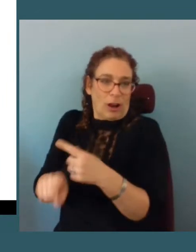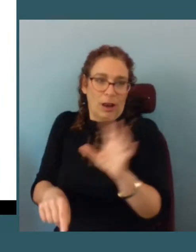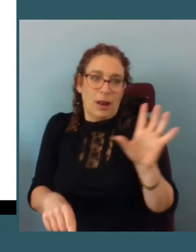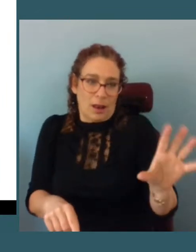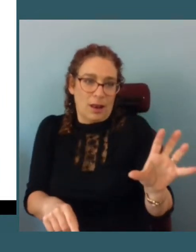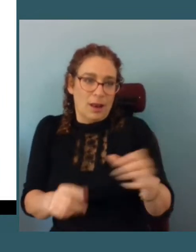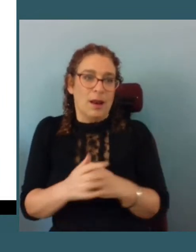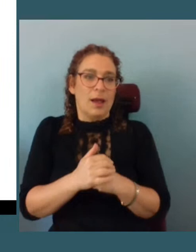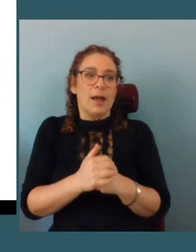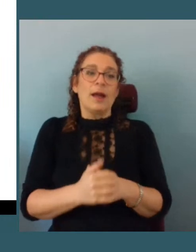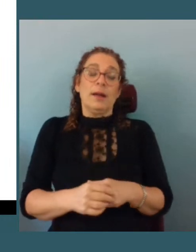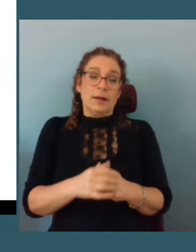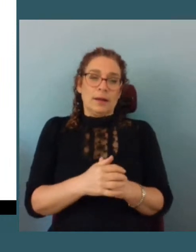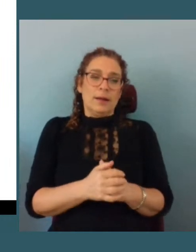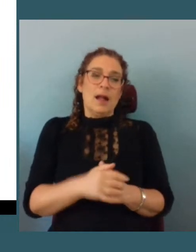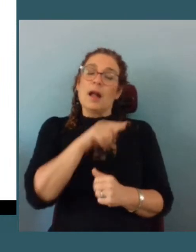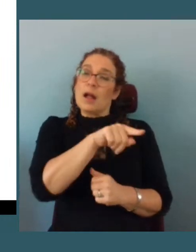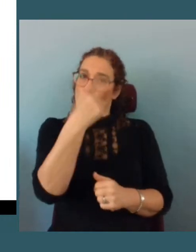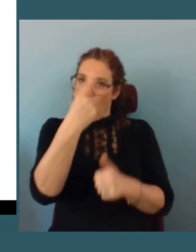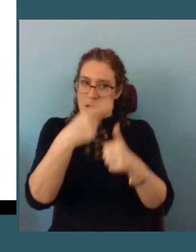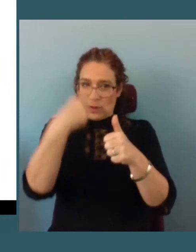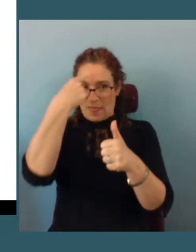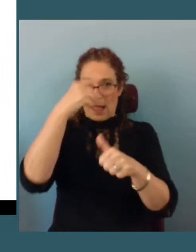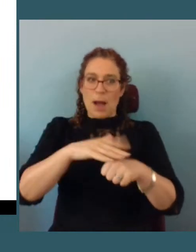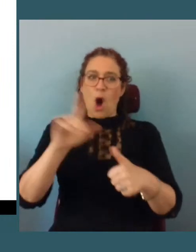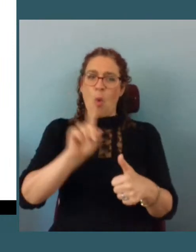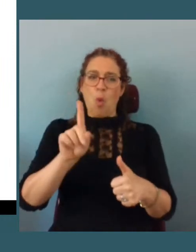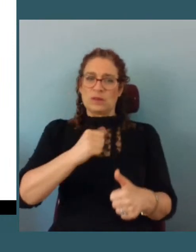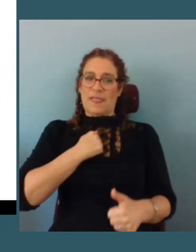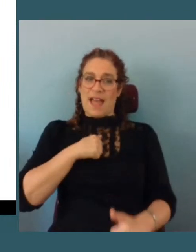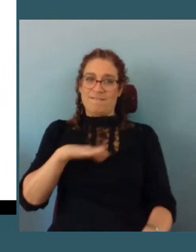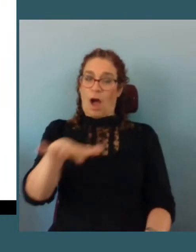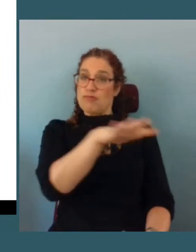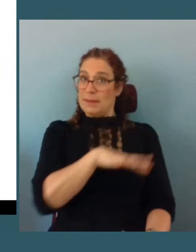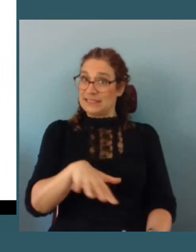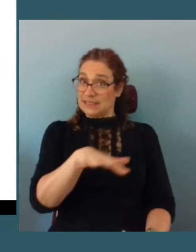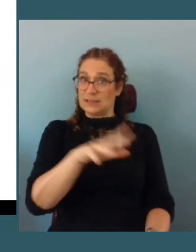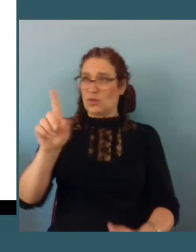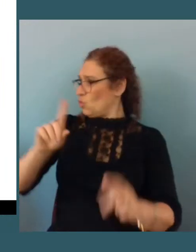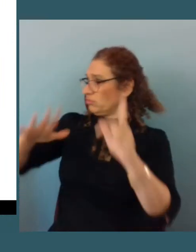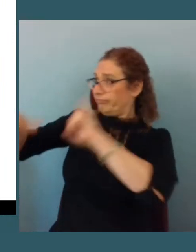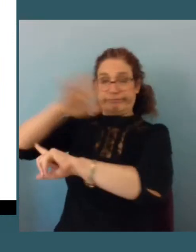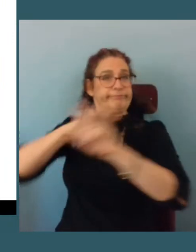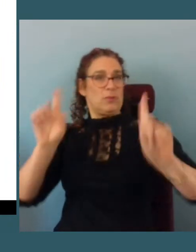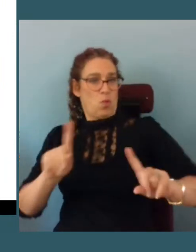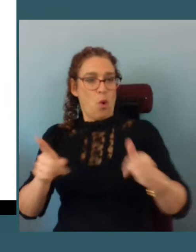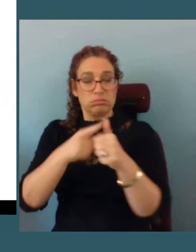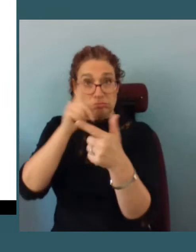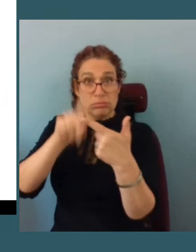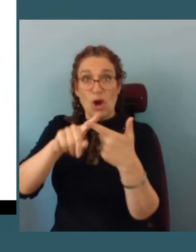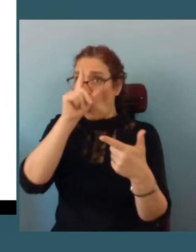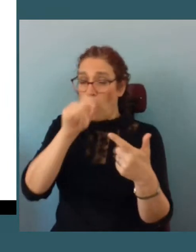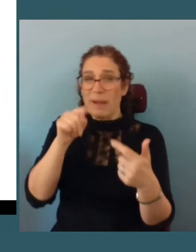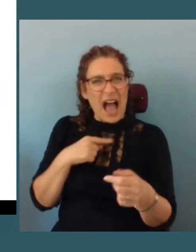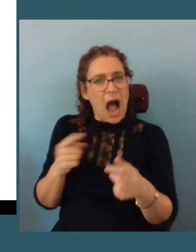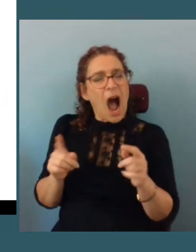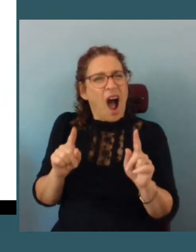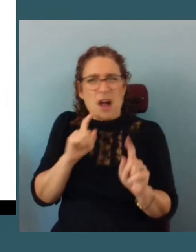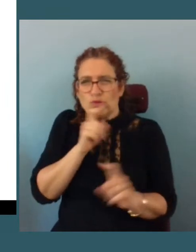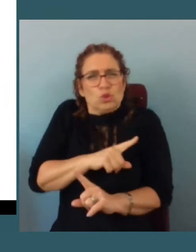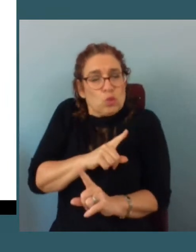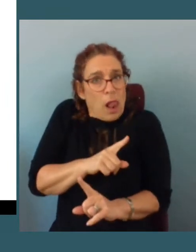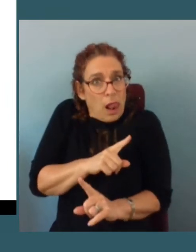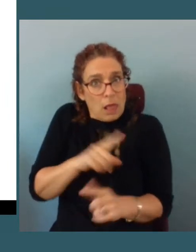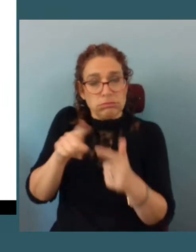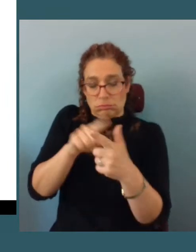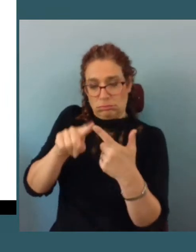environment, then think about the actual allergen. So if it's not an unusual allergen, you have to question, could it be allergy? The actual exposure, so